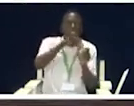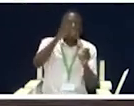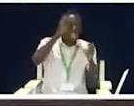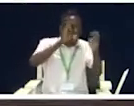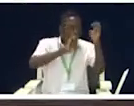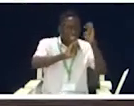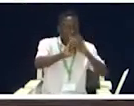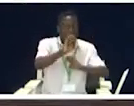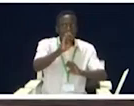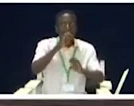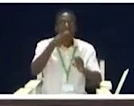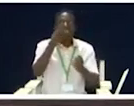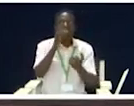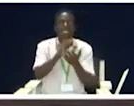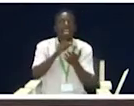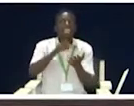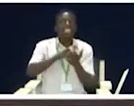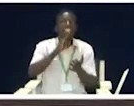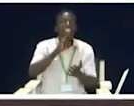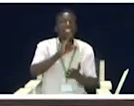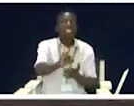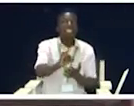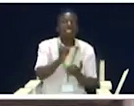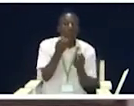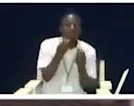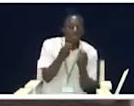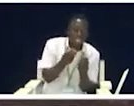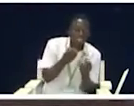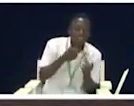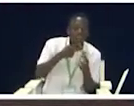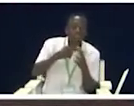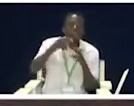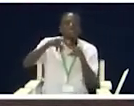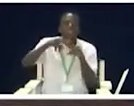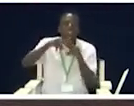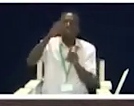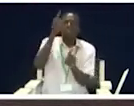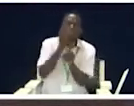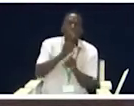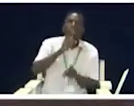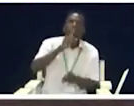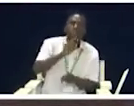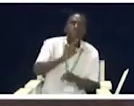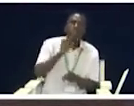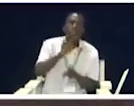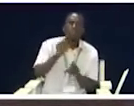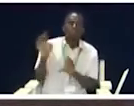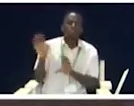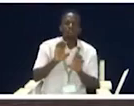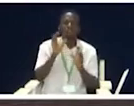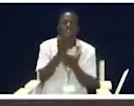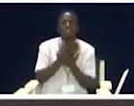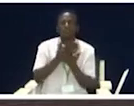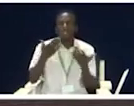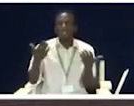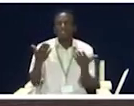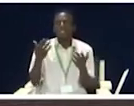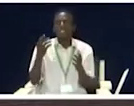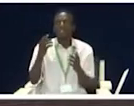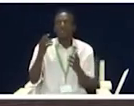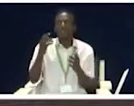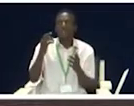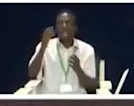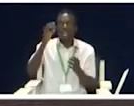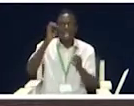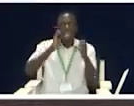if it's salt, I would use. If it's sand, I would use. Just make sure that you're doing something. So Elisha went to the source of the river,